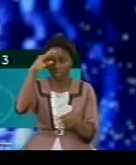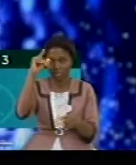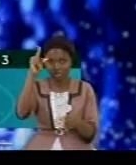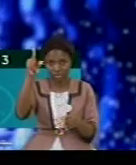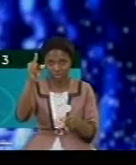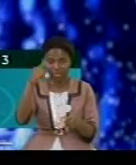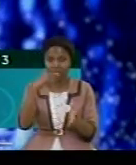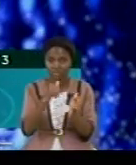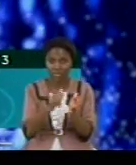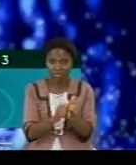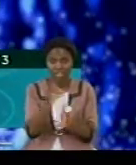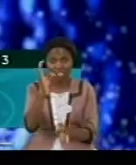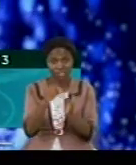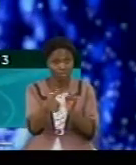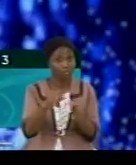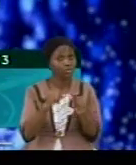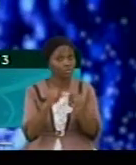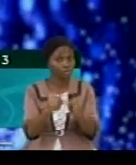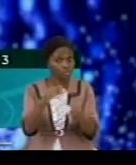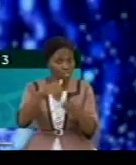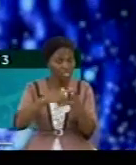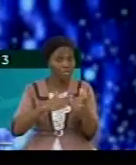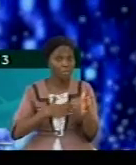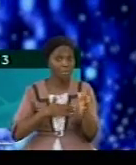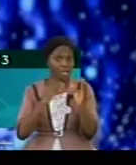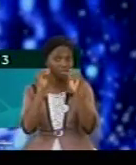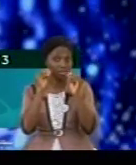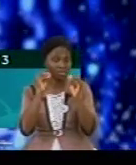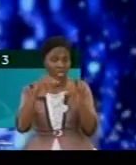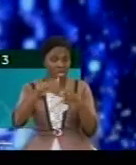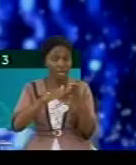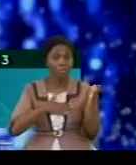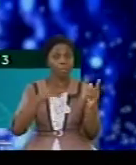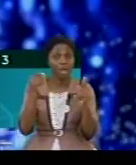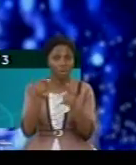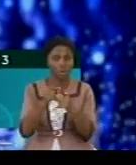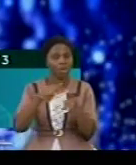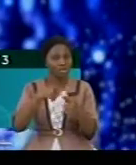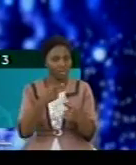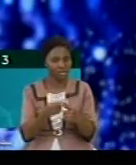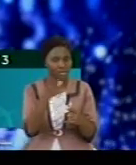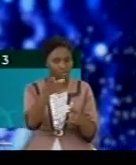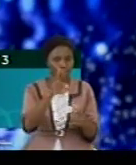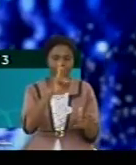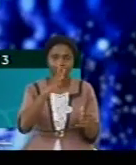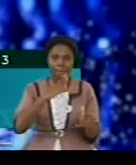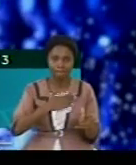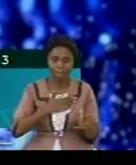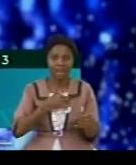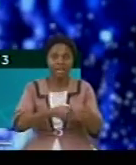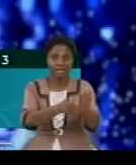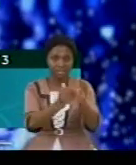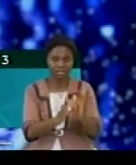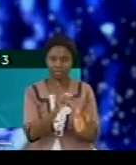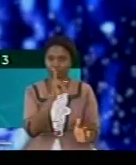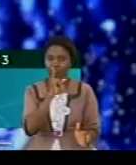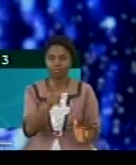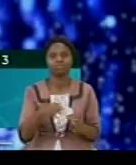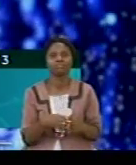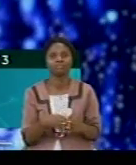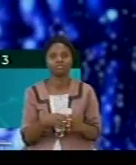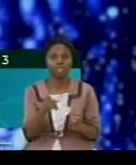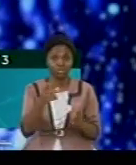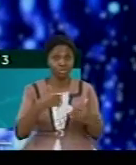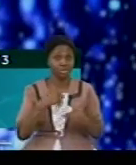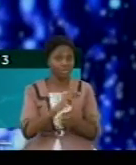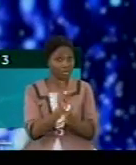my disciples indeed. The first step is taken. You have believed. You have repented. You